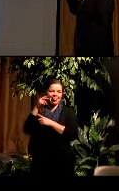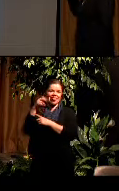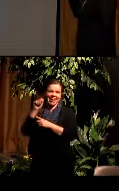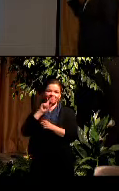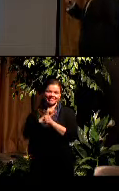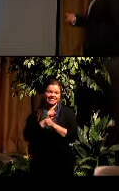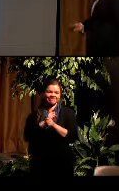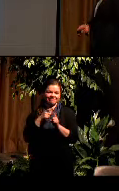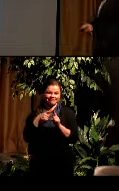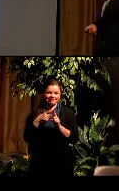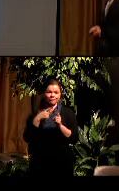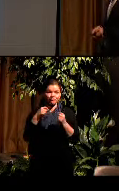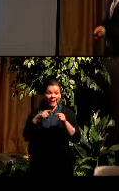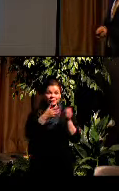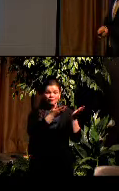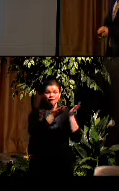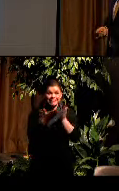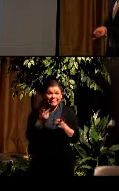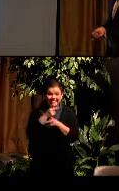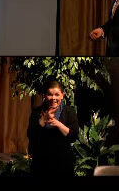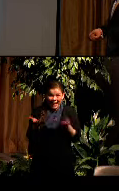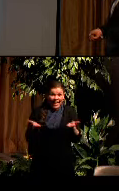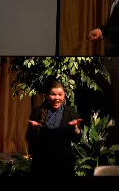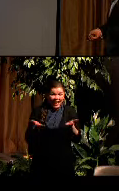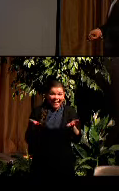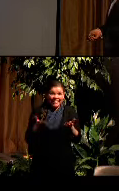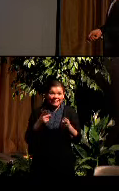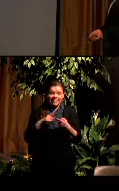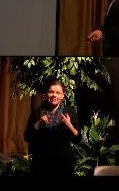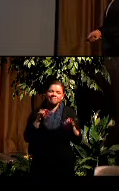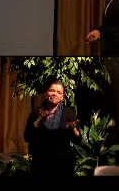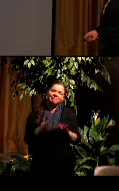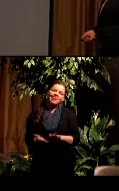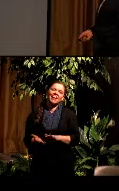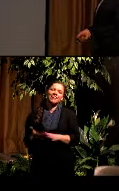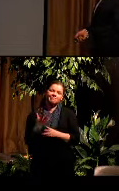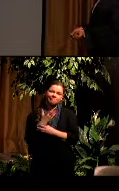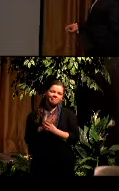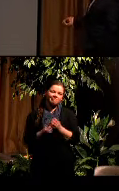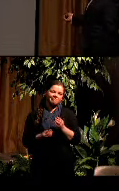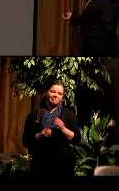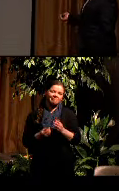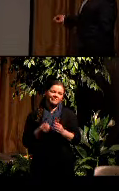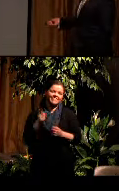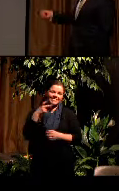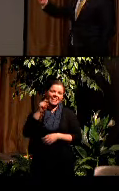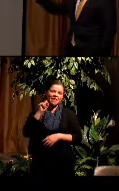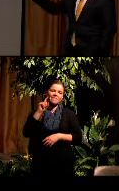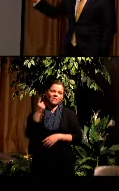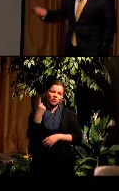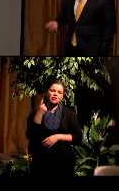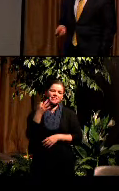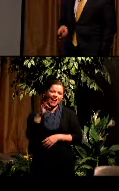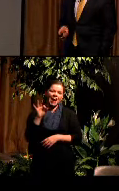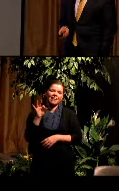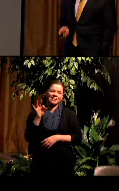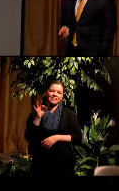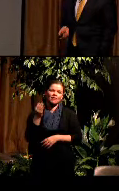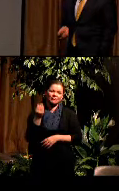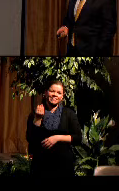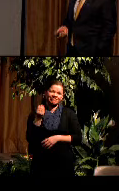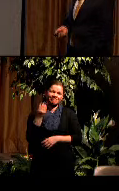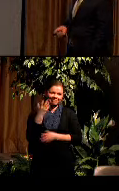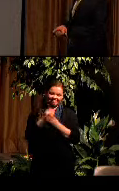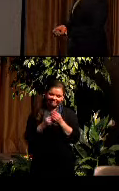it died. It died at the Cincinnati Zoo on September 1st, 1914. It now is in the Museum of Natural